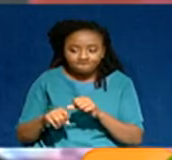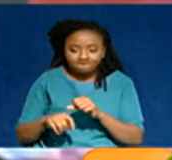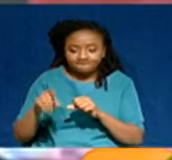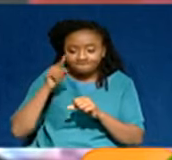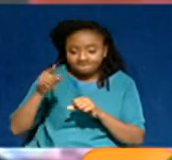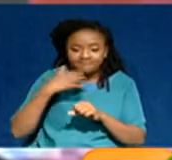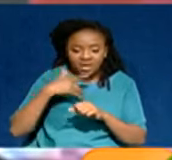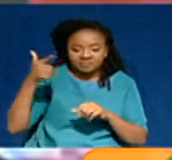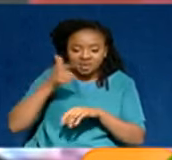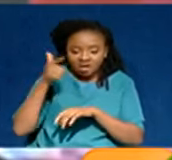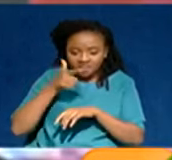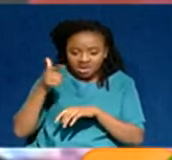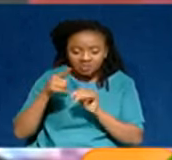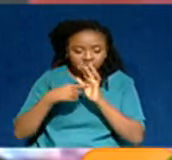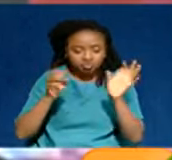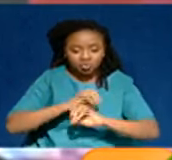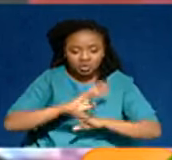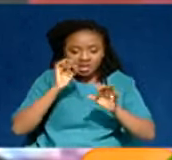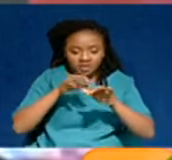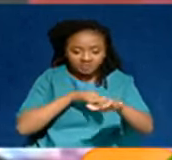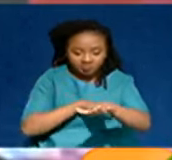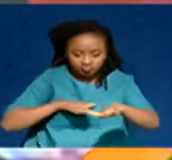the cameras indicating overlapping